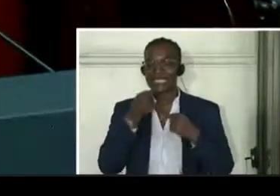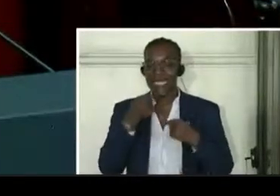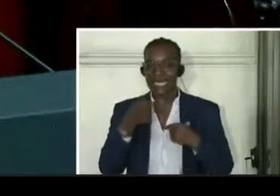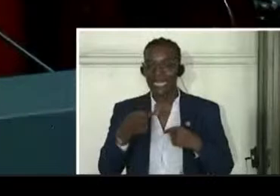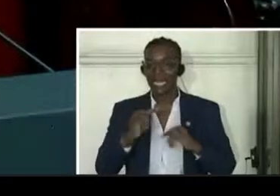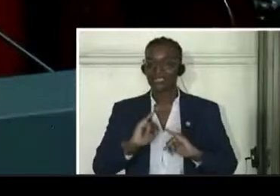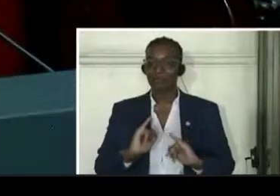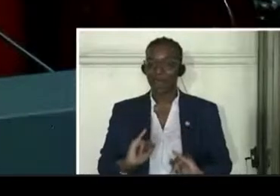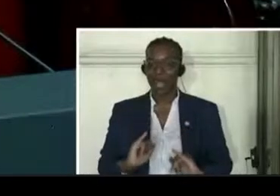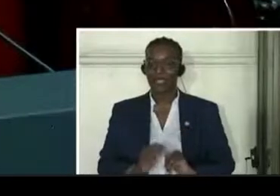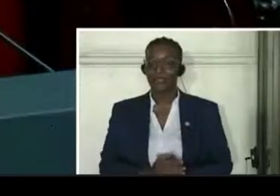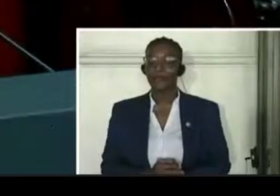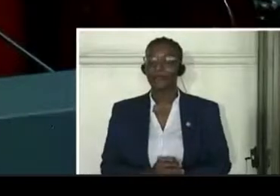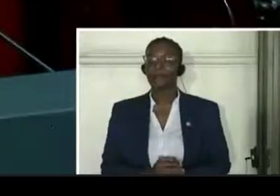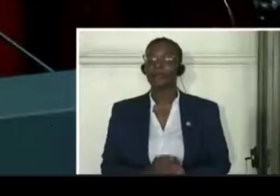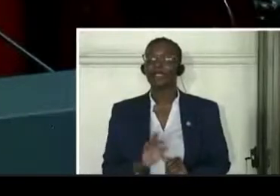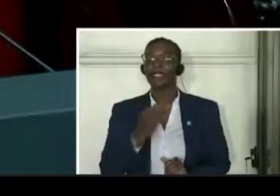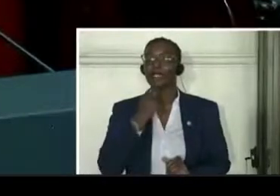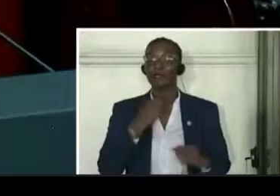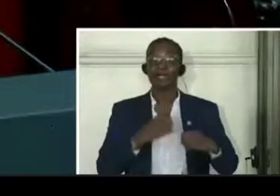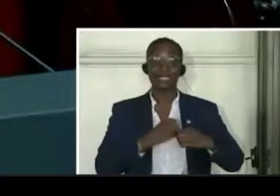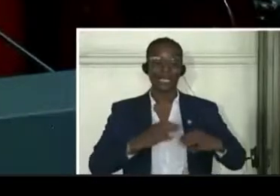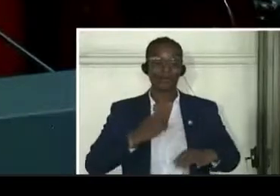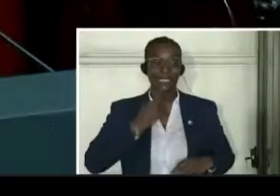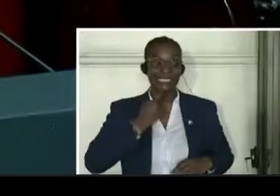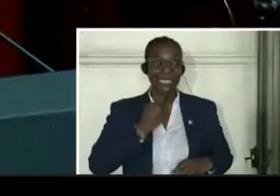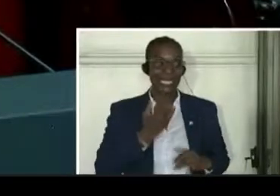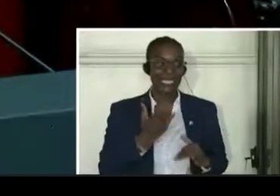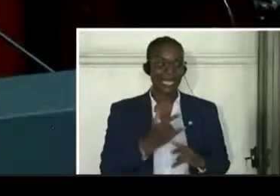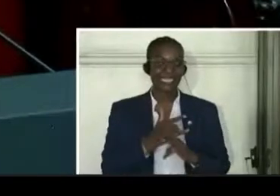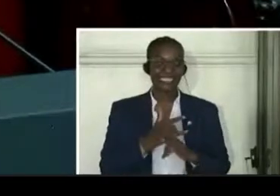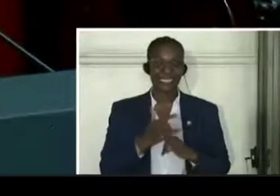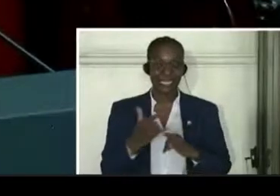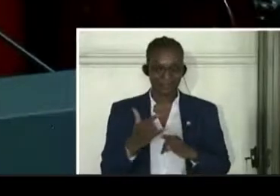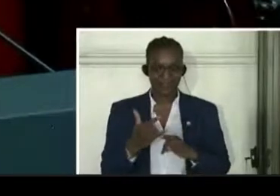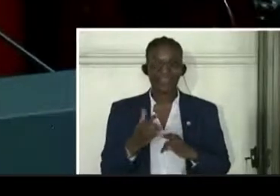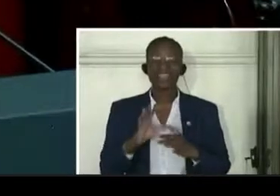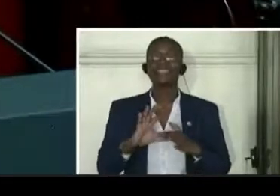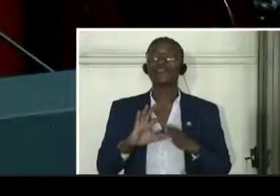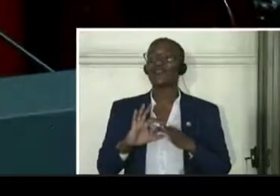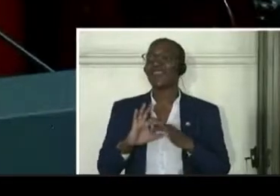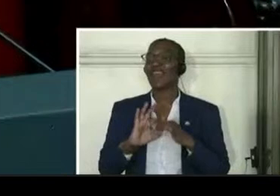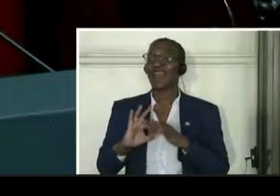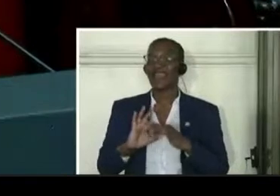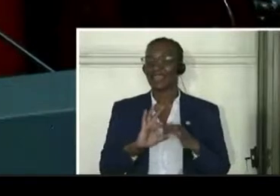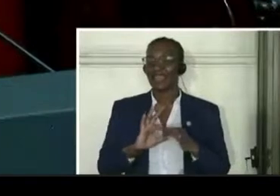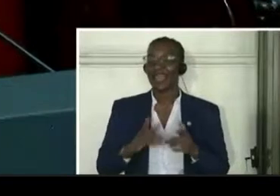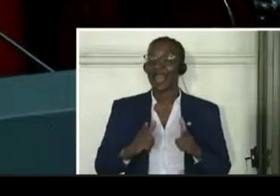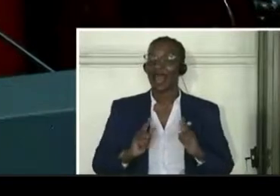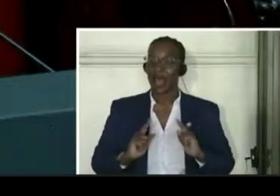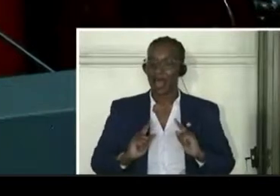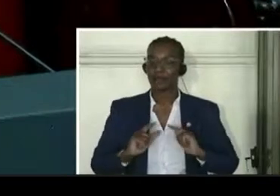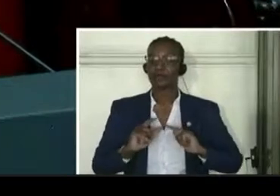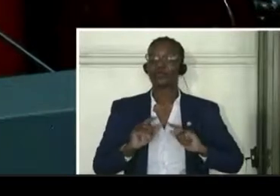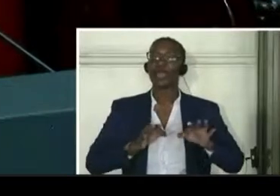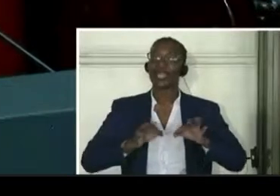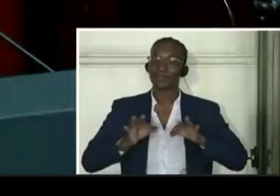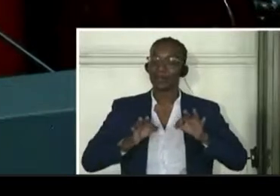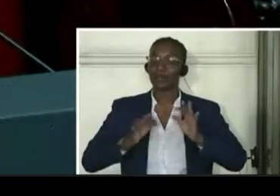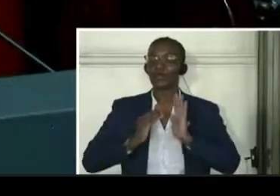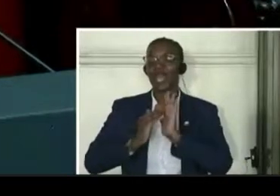as horrible. But let me start by saying that success is relative. Allow me to explain with an